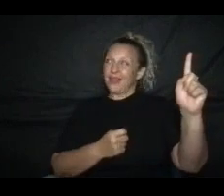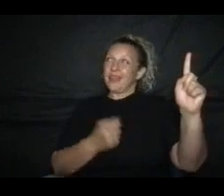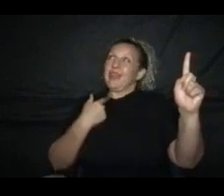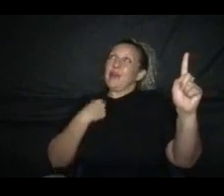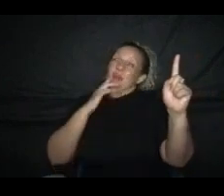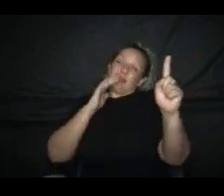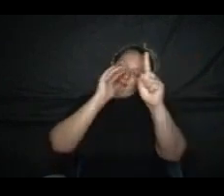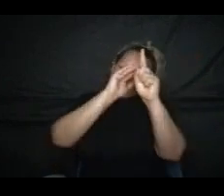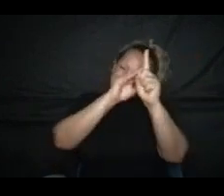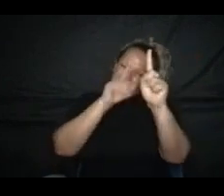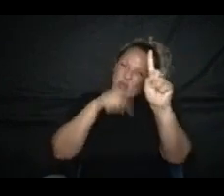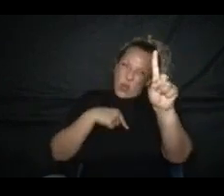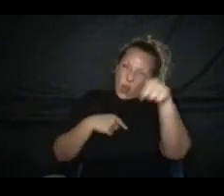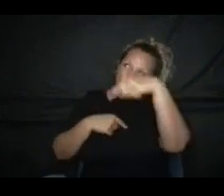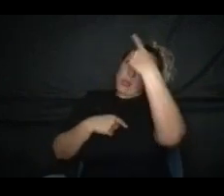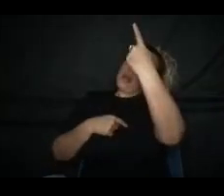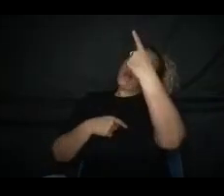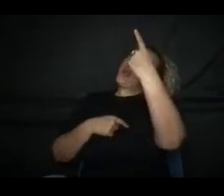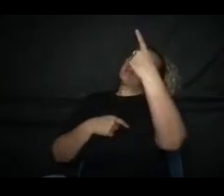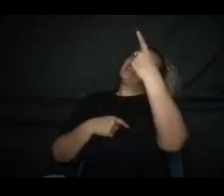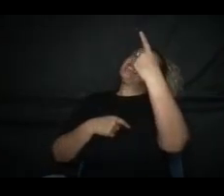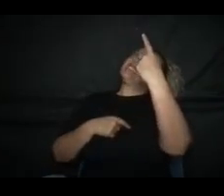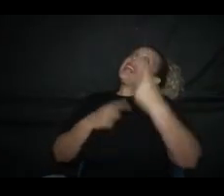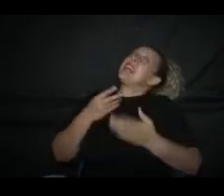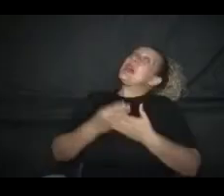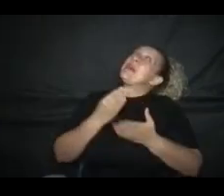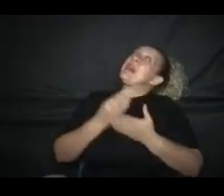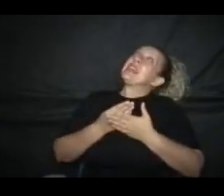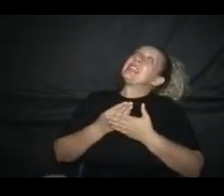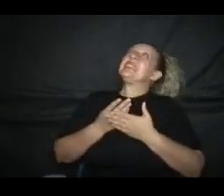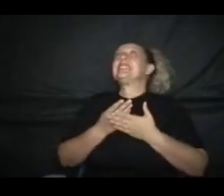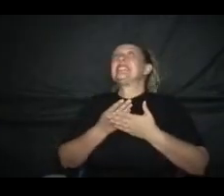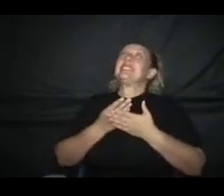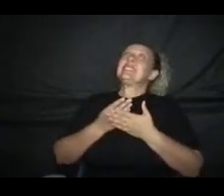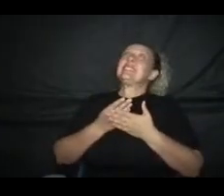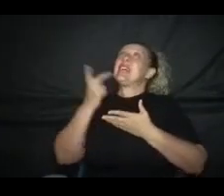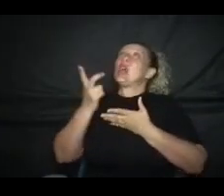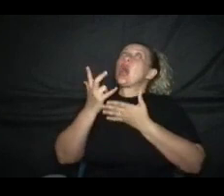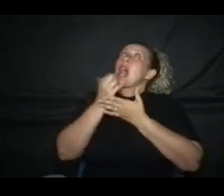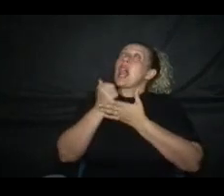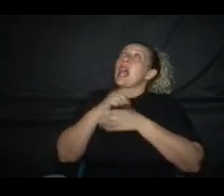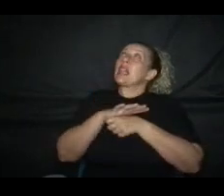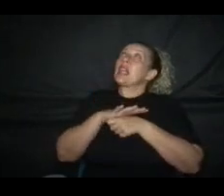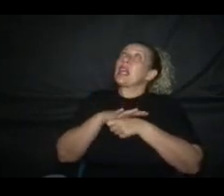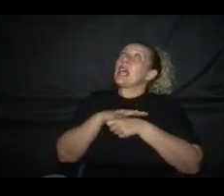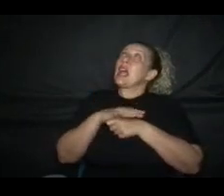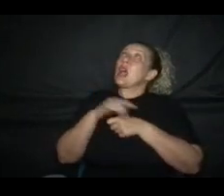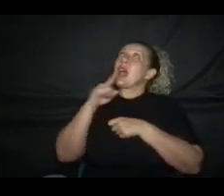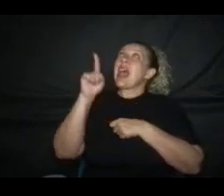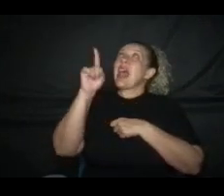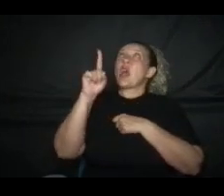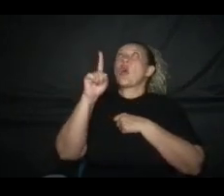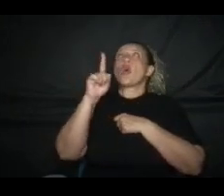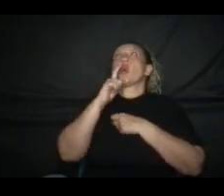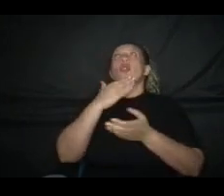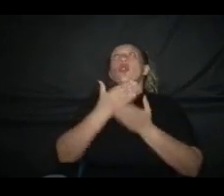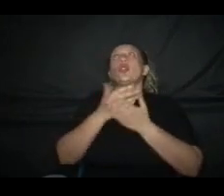commission, you have to actually spend that money where it's collected. And the county does not have a very good track record of doing